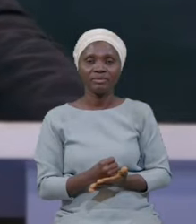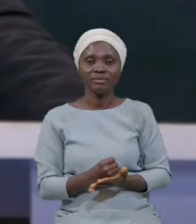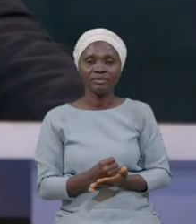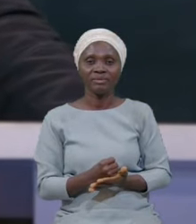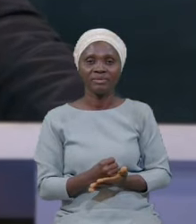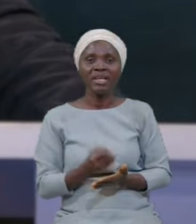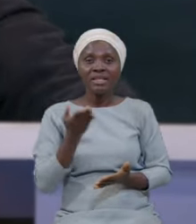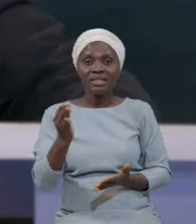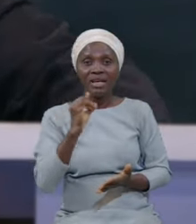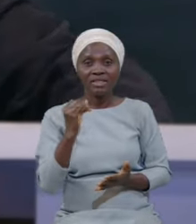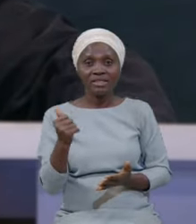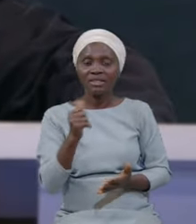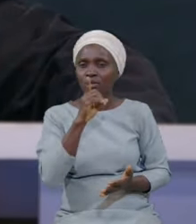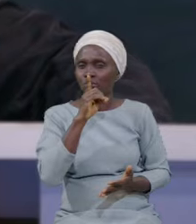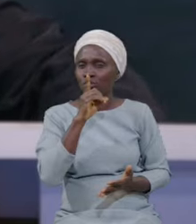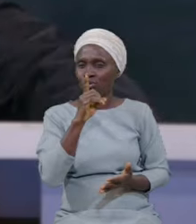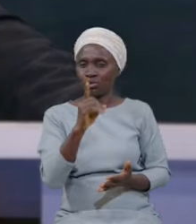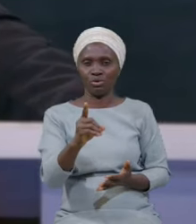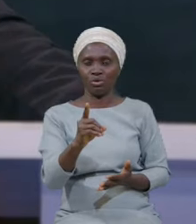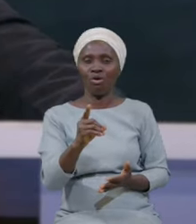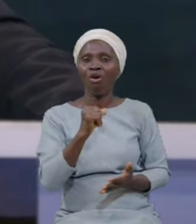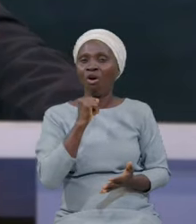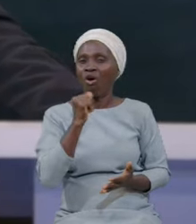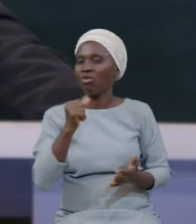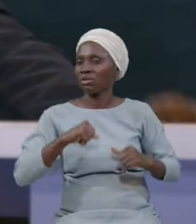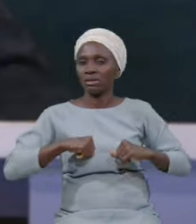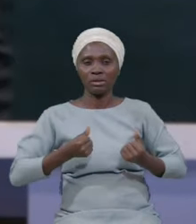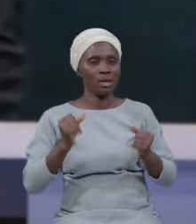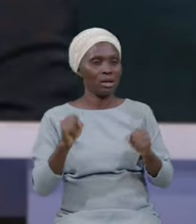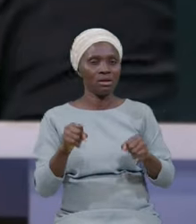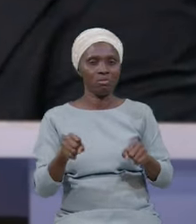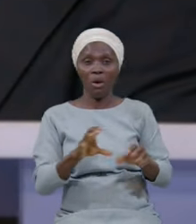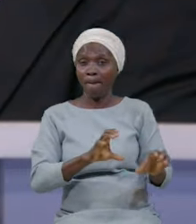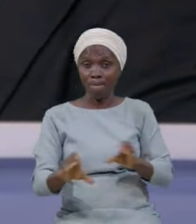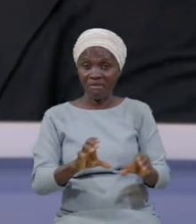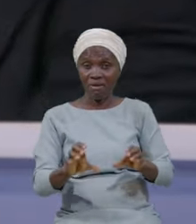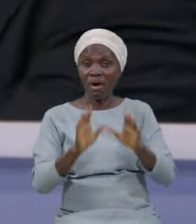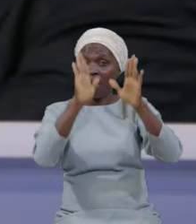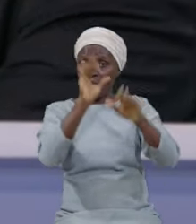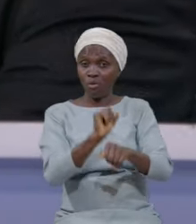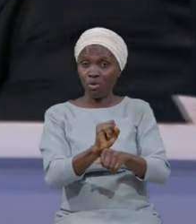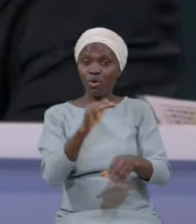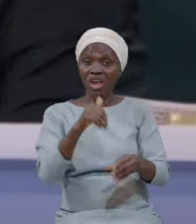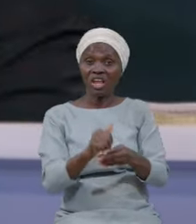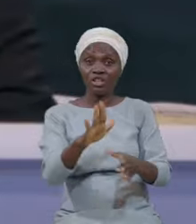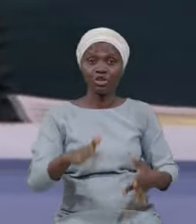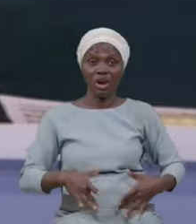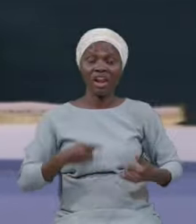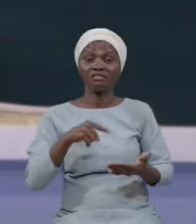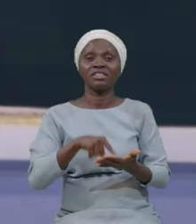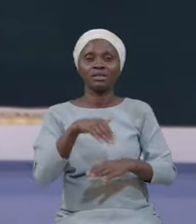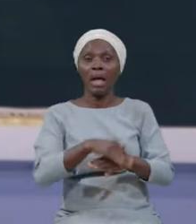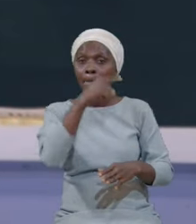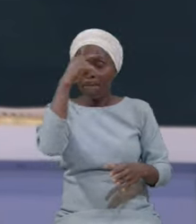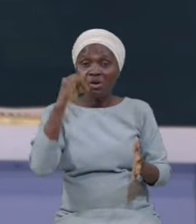certain, undeniable performance in your life tonight, because it's like a decree. The